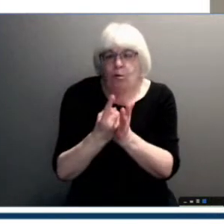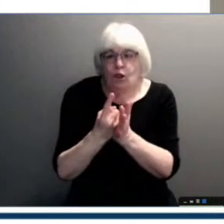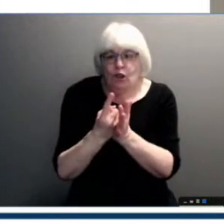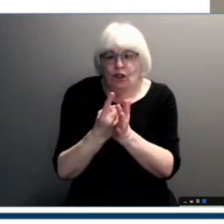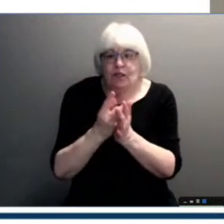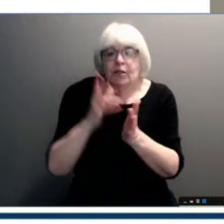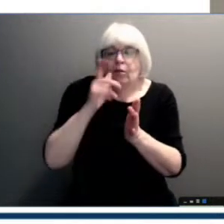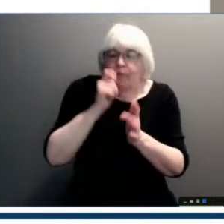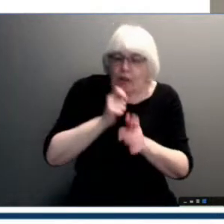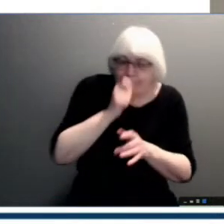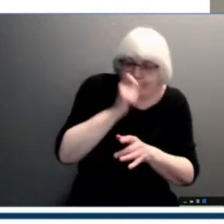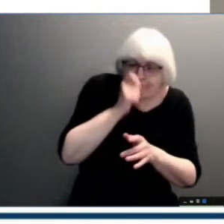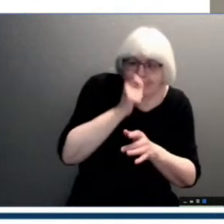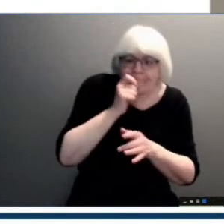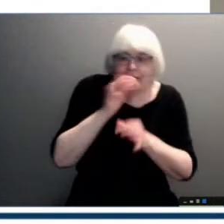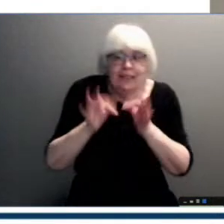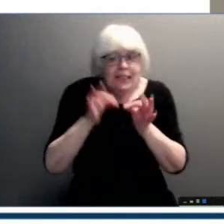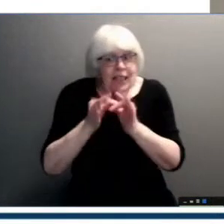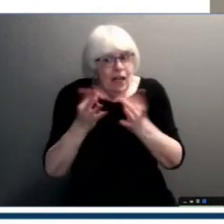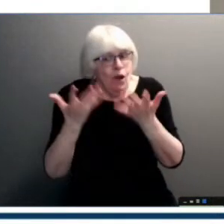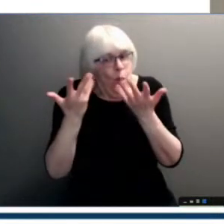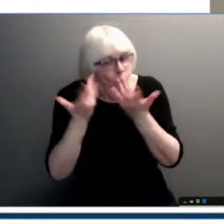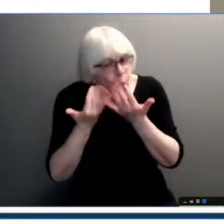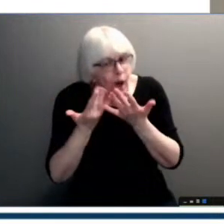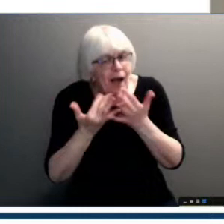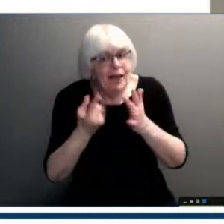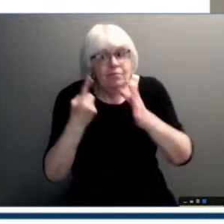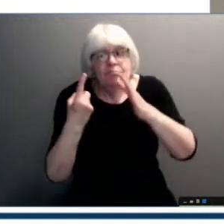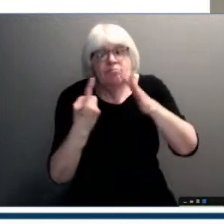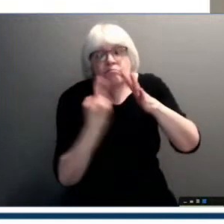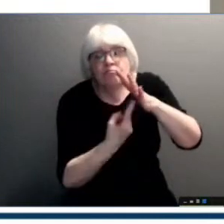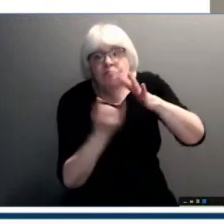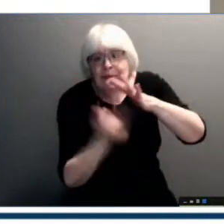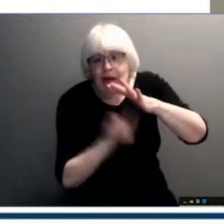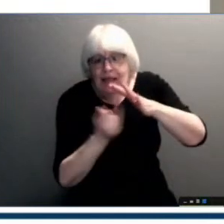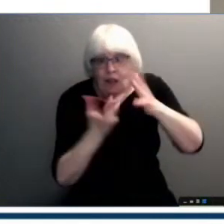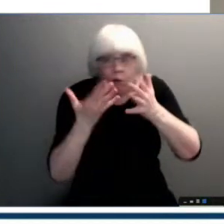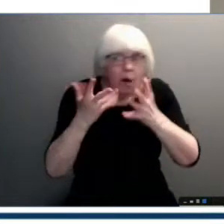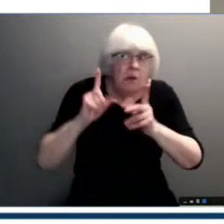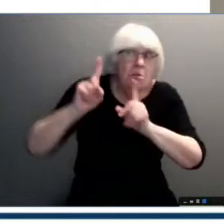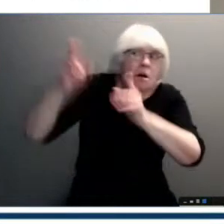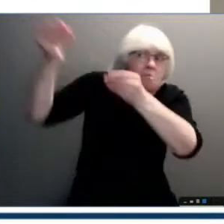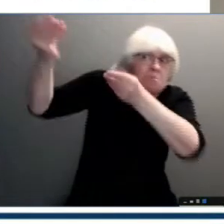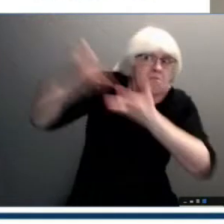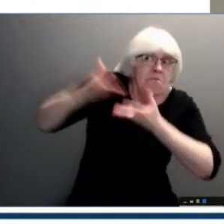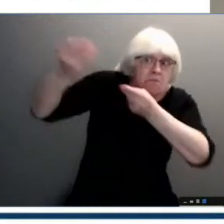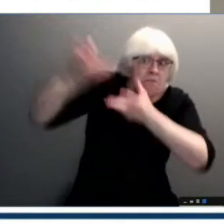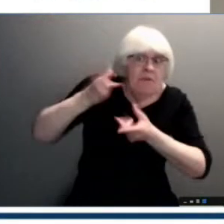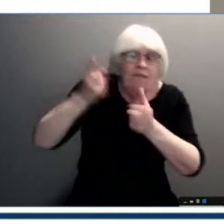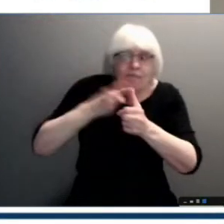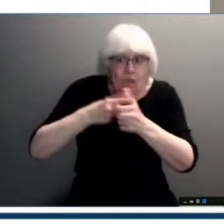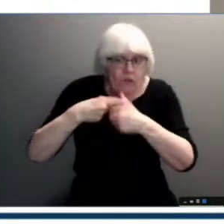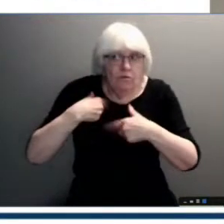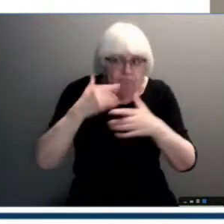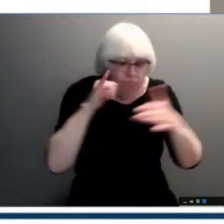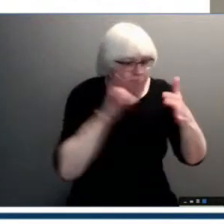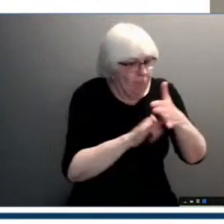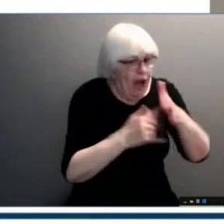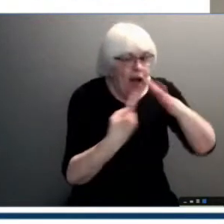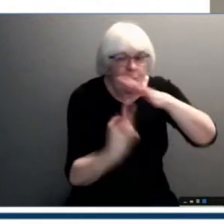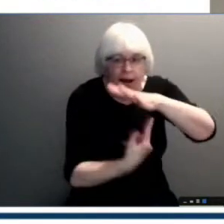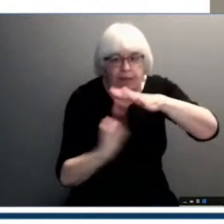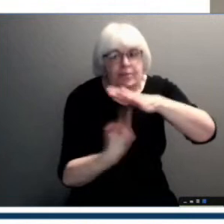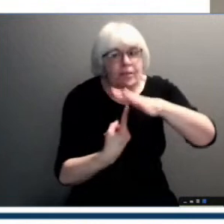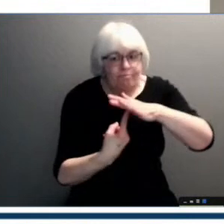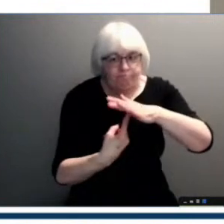you come out of isolation or start having close contact with others. This is our reality at the moment. I'm